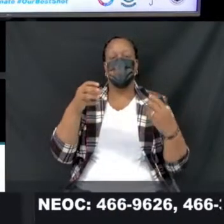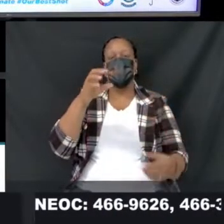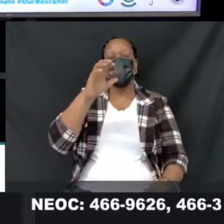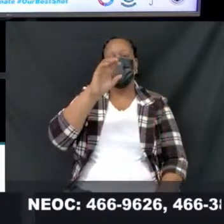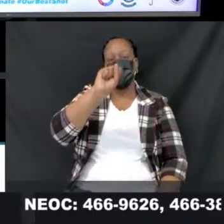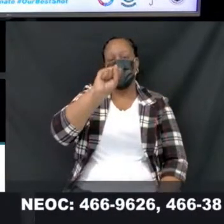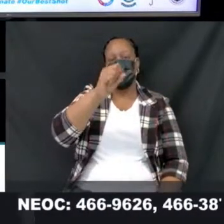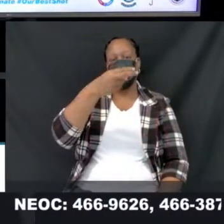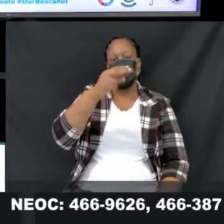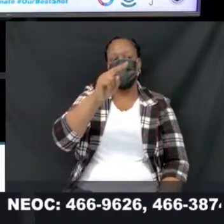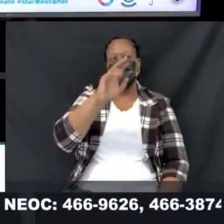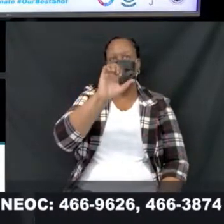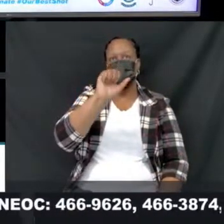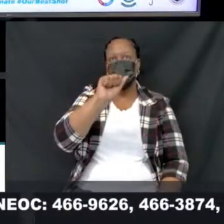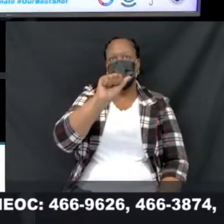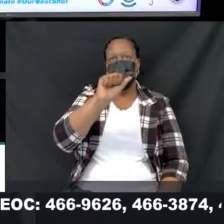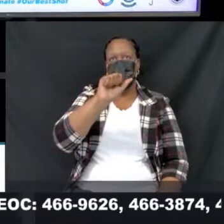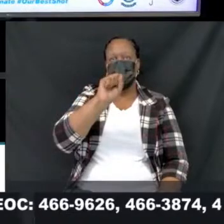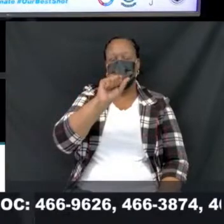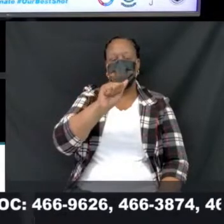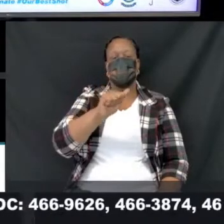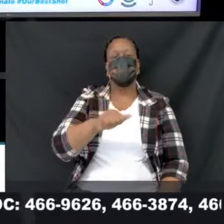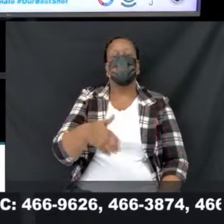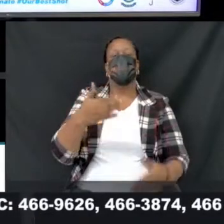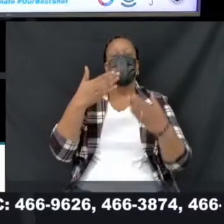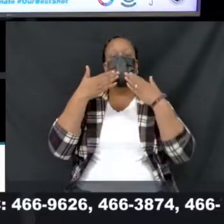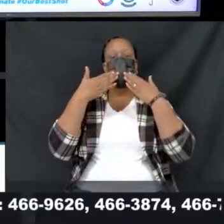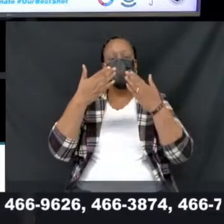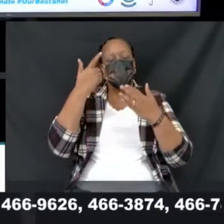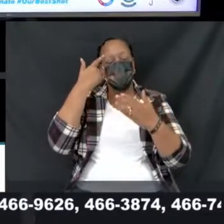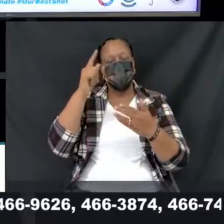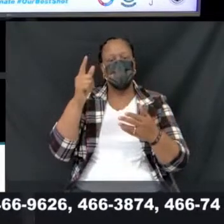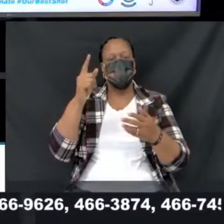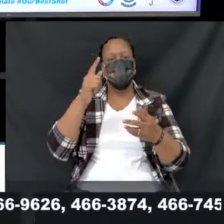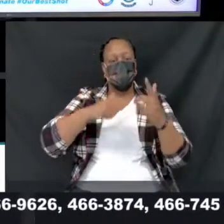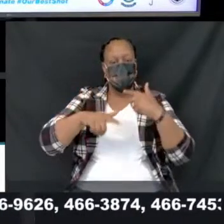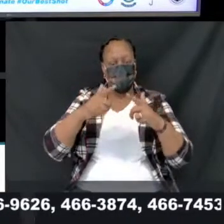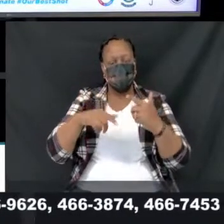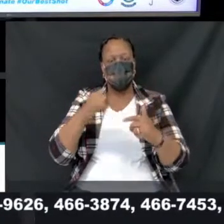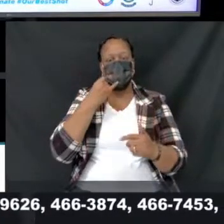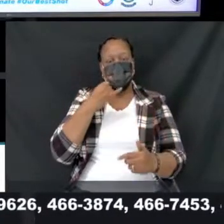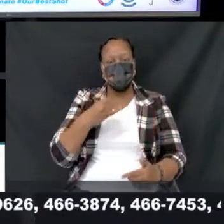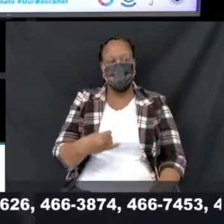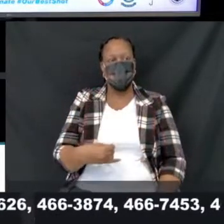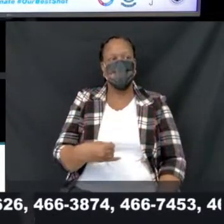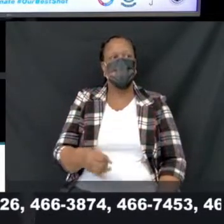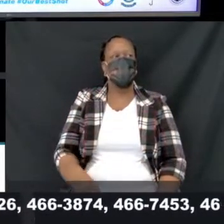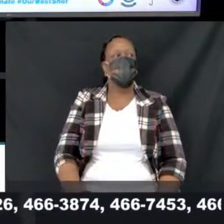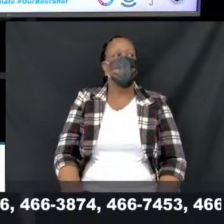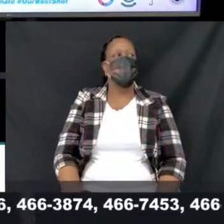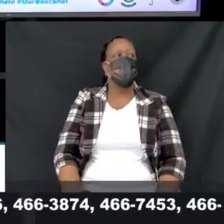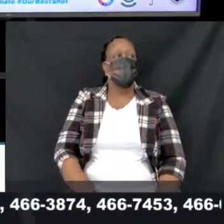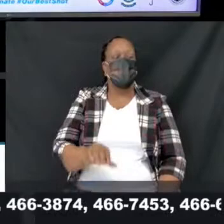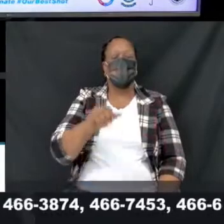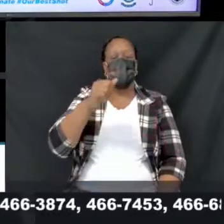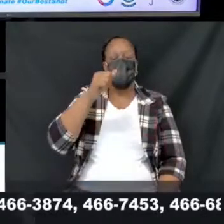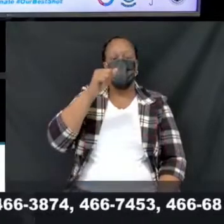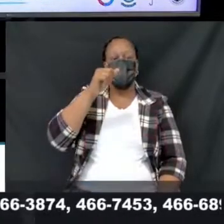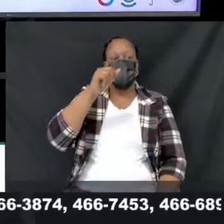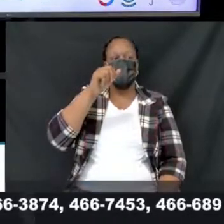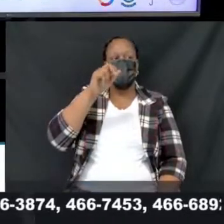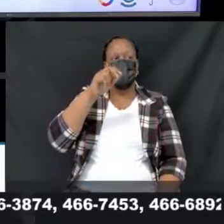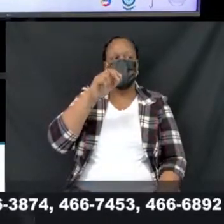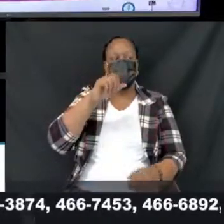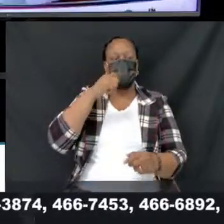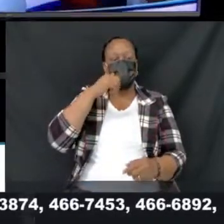thank Mrs. Christmas Jacobs for her service of sign language. We thank Michelle Rodriguez, the PRO at